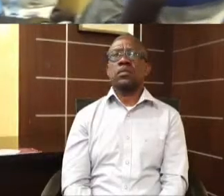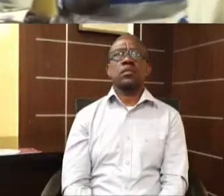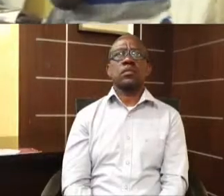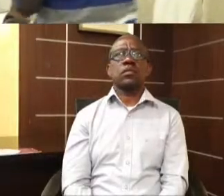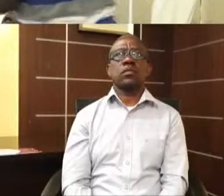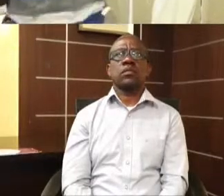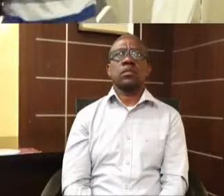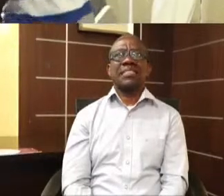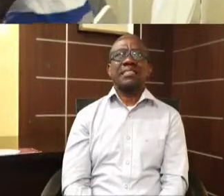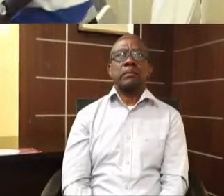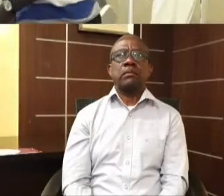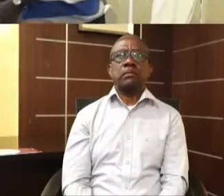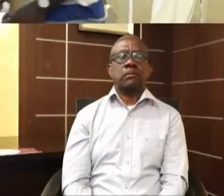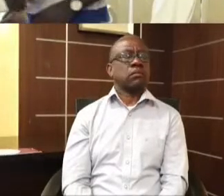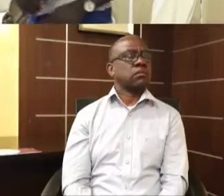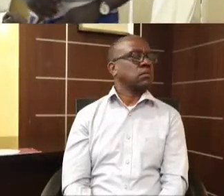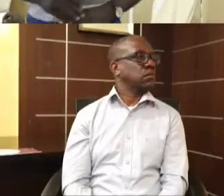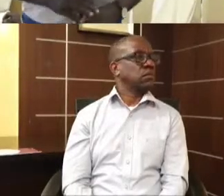Simple